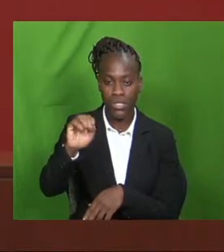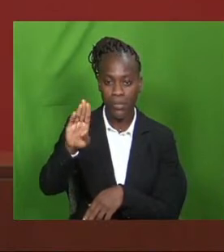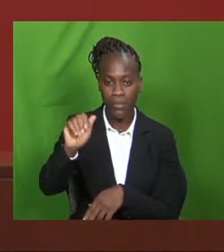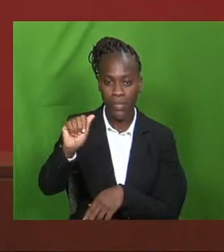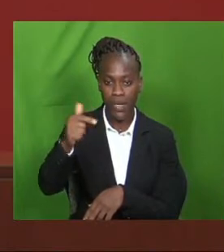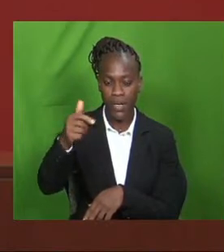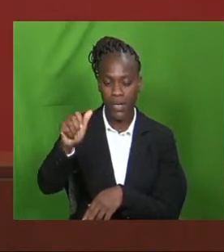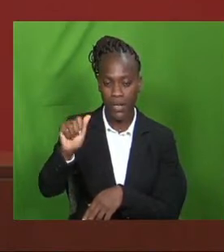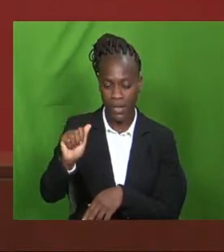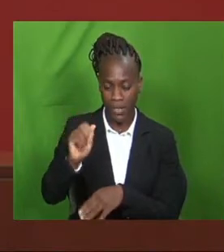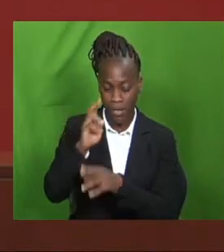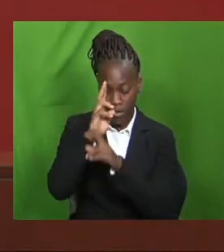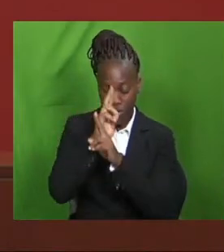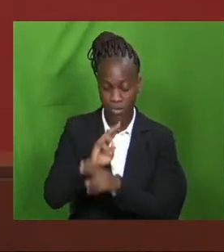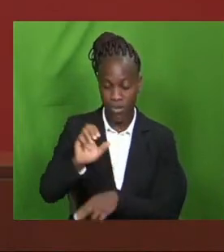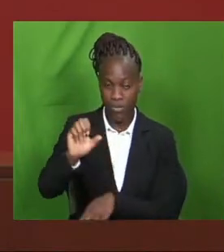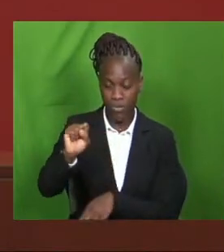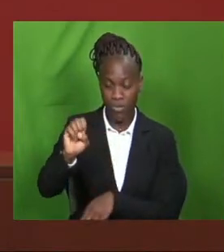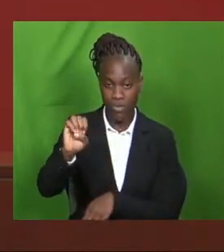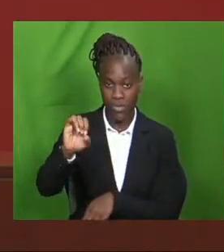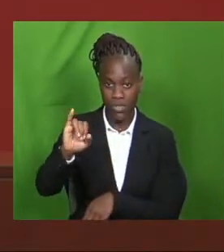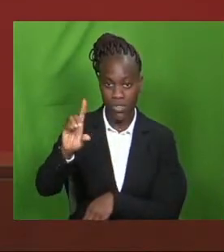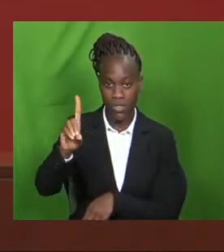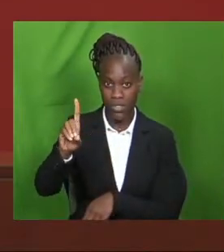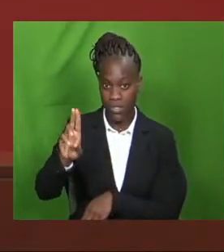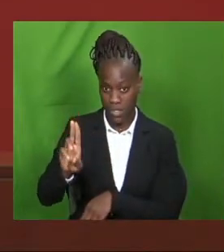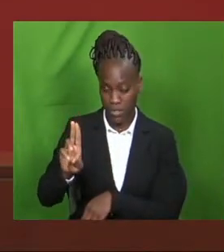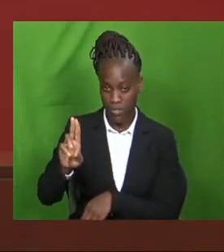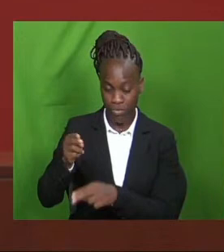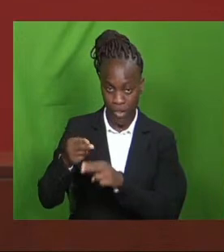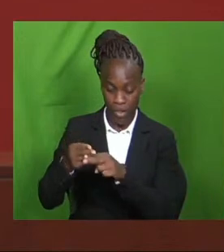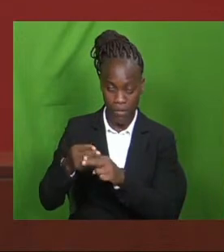question. Thank you, Mr. Speaker.